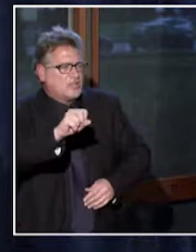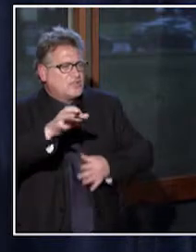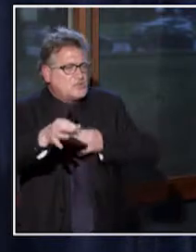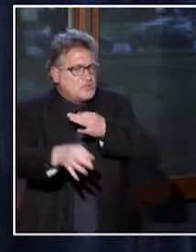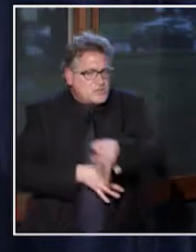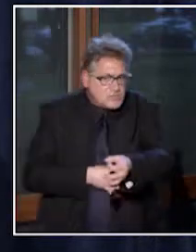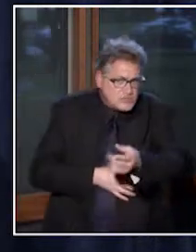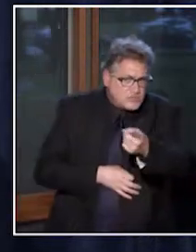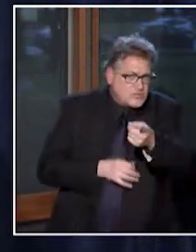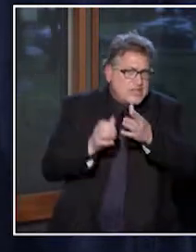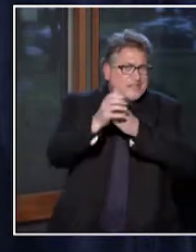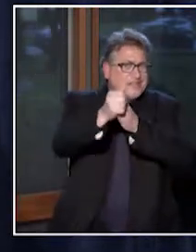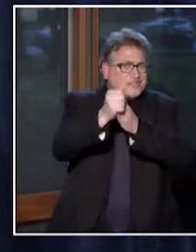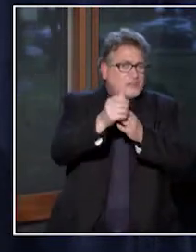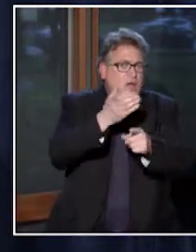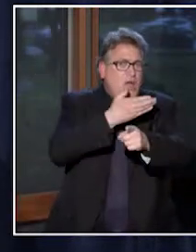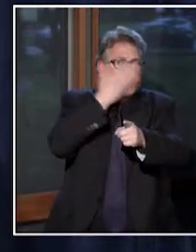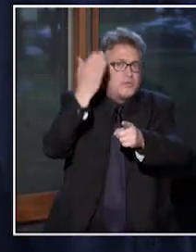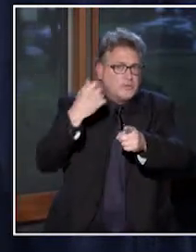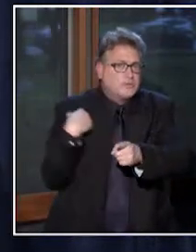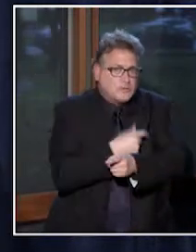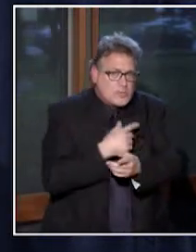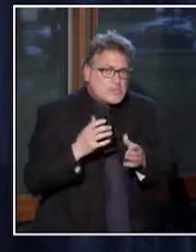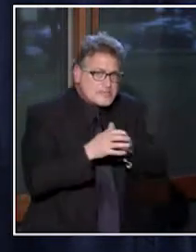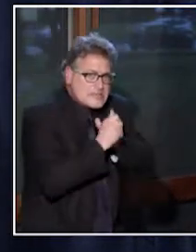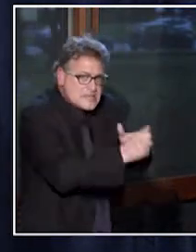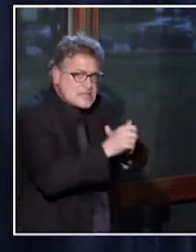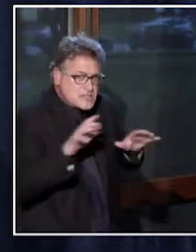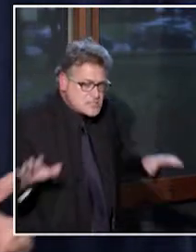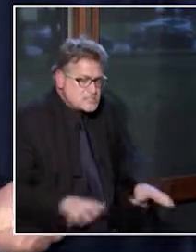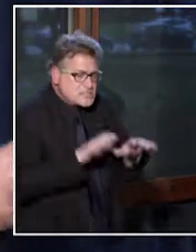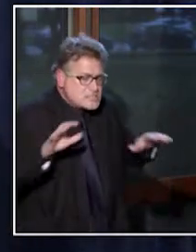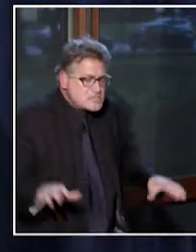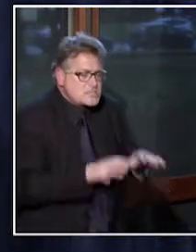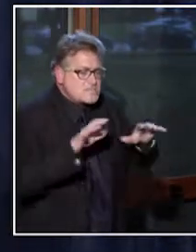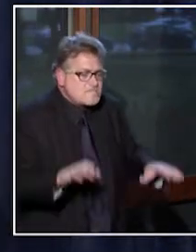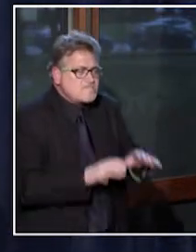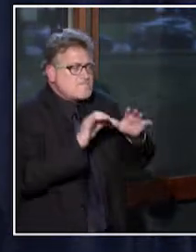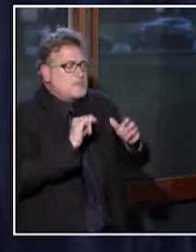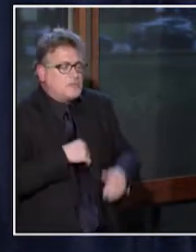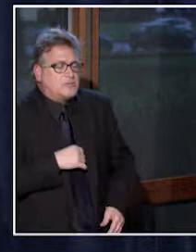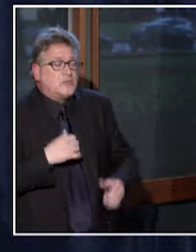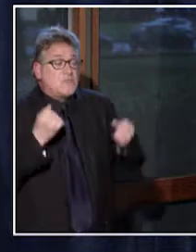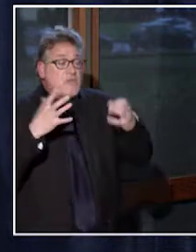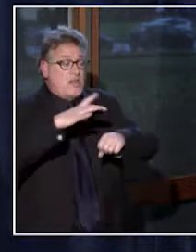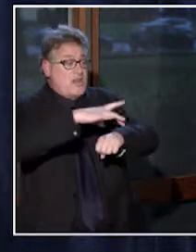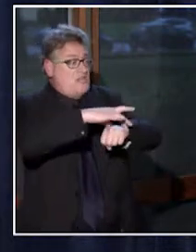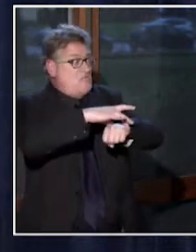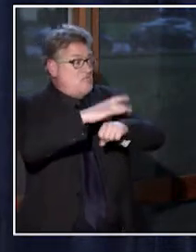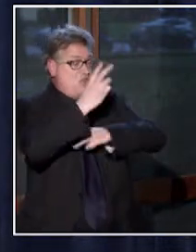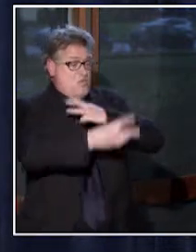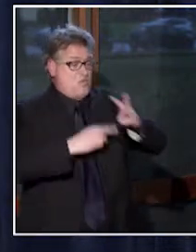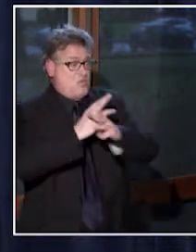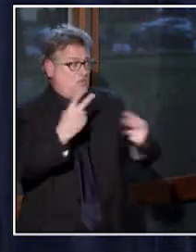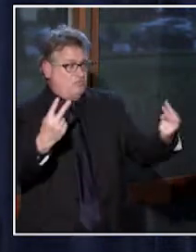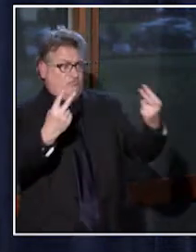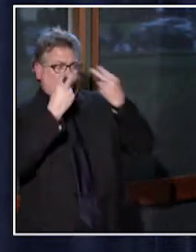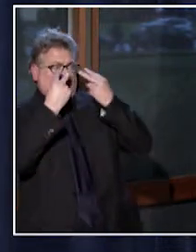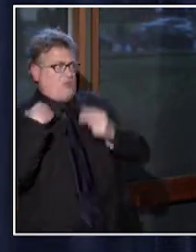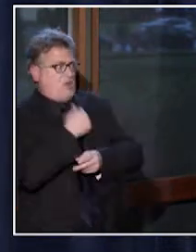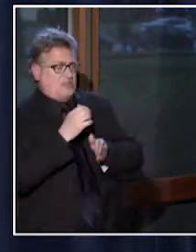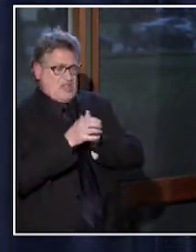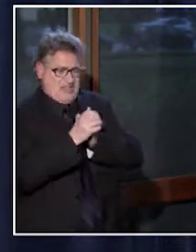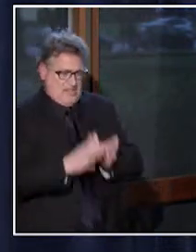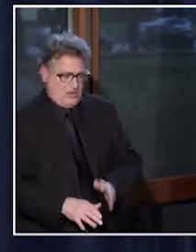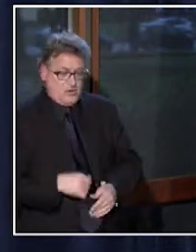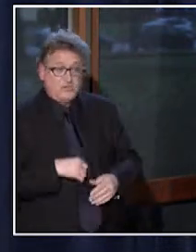where leadership needs to be provided. We're considered a global leader on many issues, among them combating